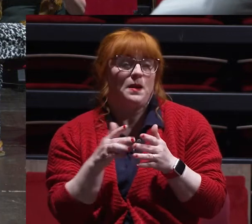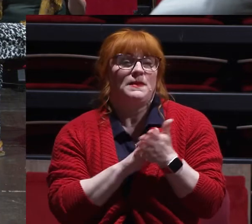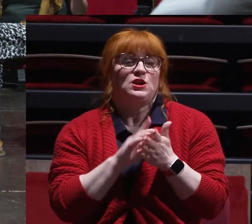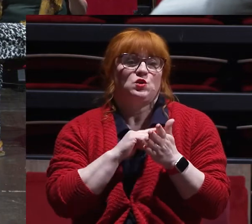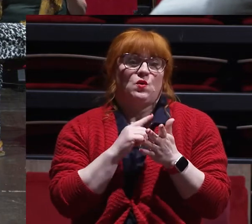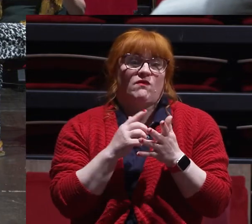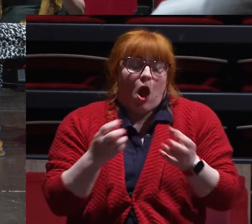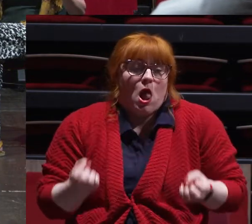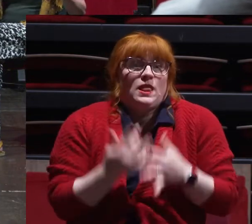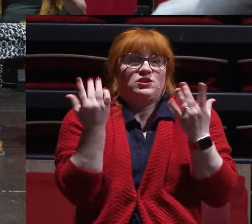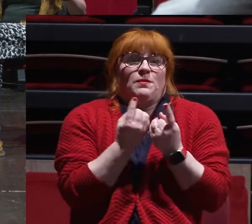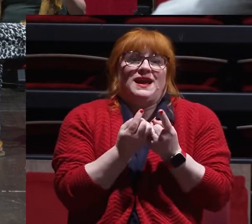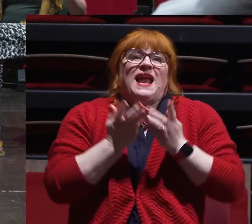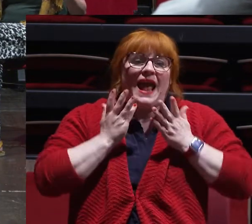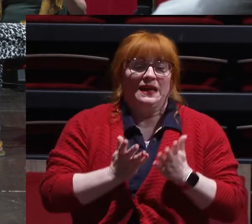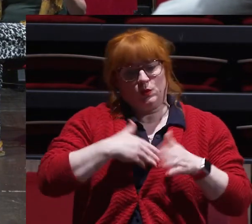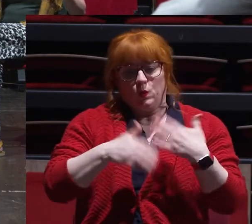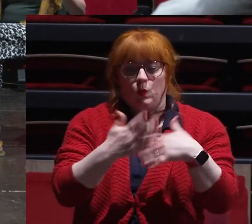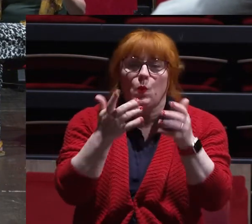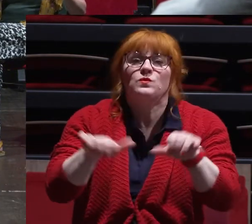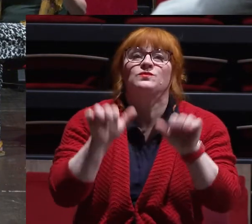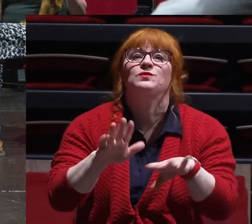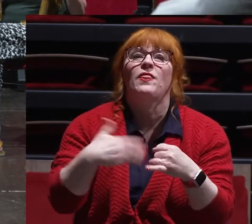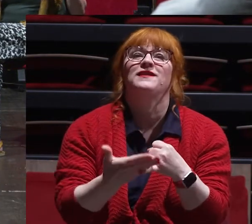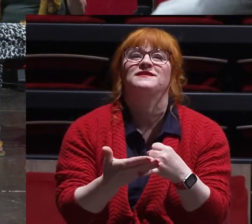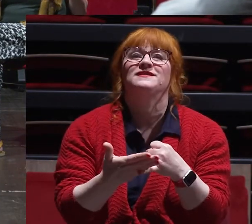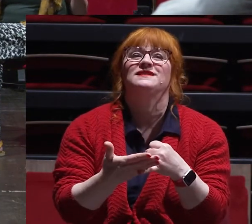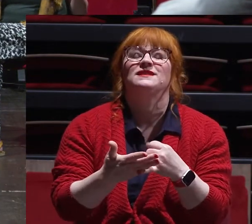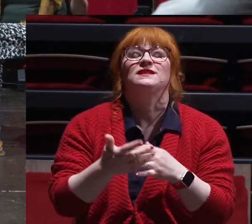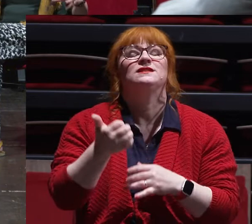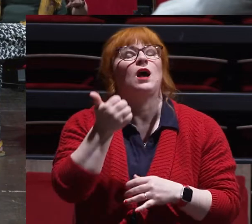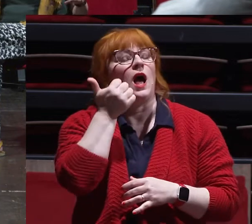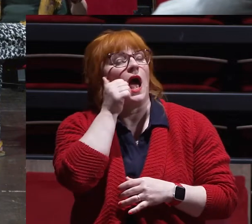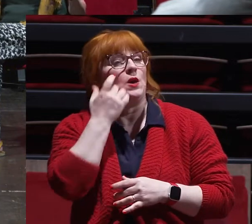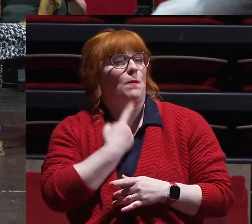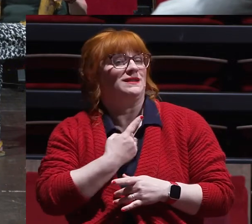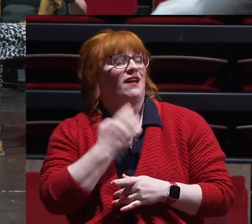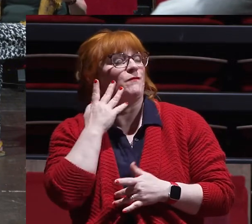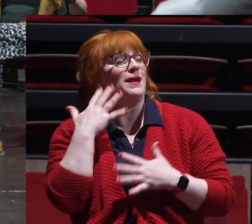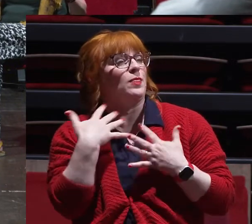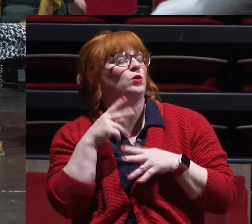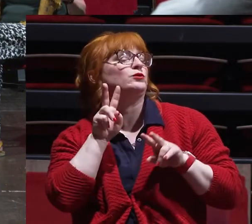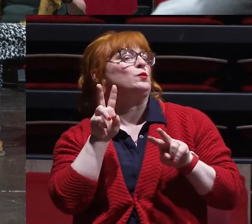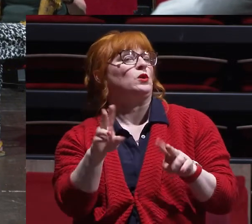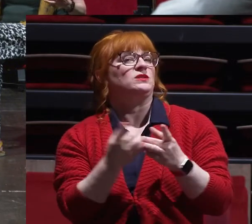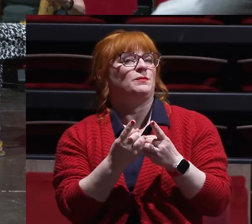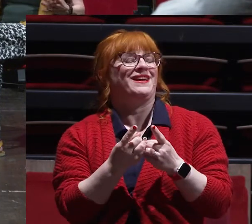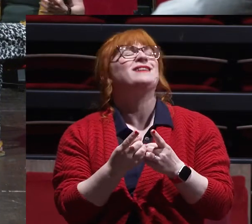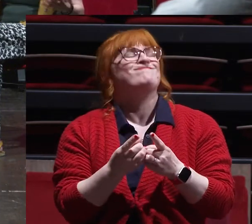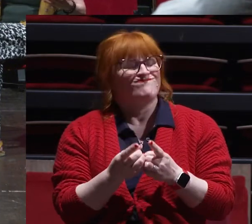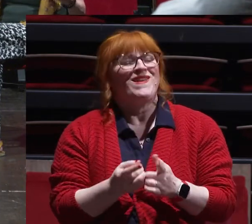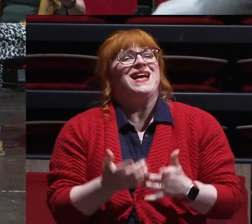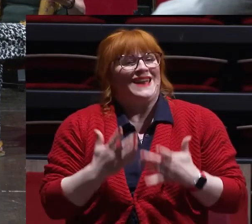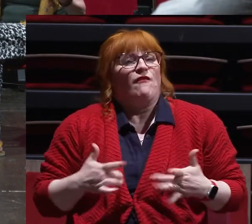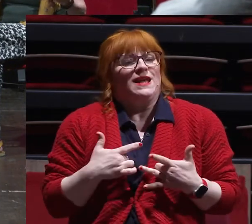you've unleashed something and it needs to get to the end. Yeah. And I know as an audience member, if I'm sat there and going, now we need to